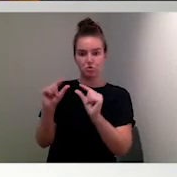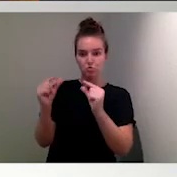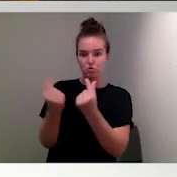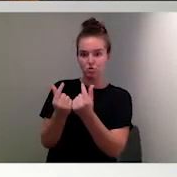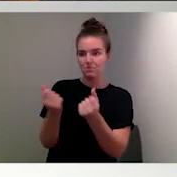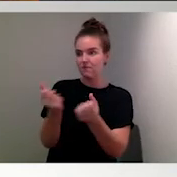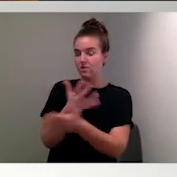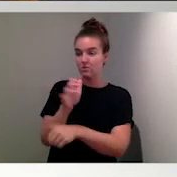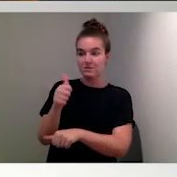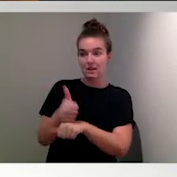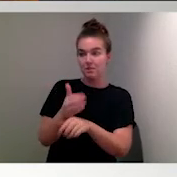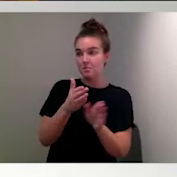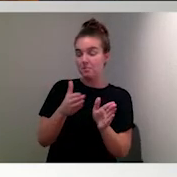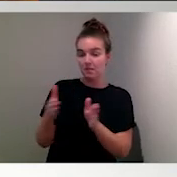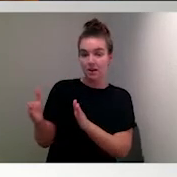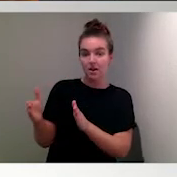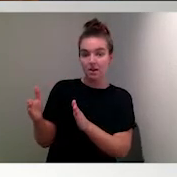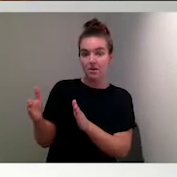mistake.